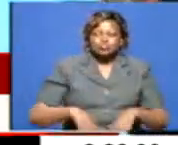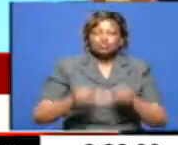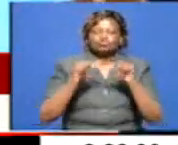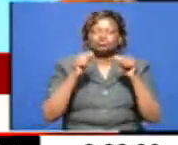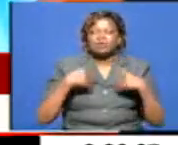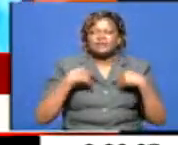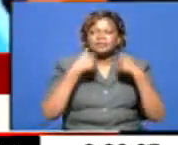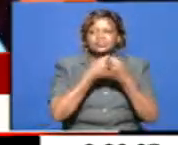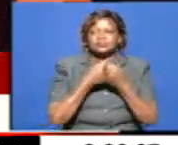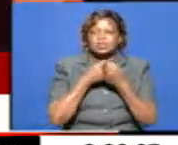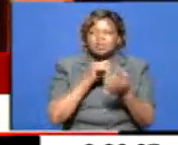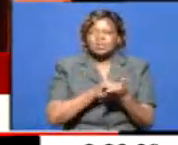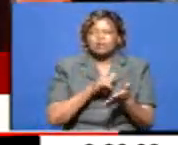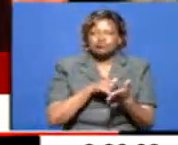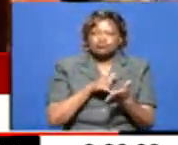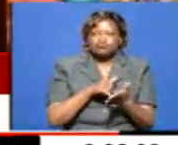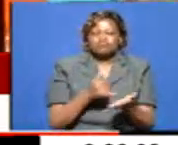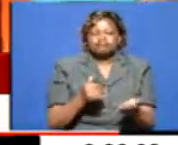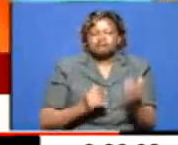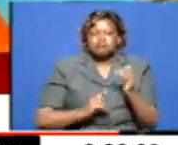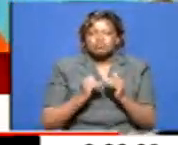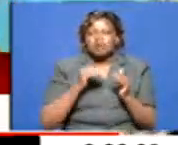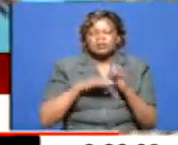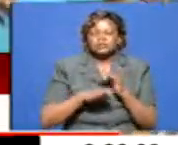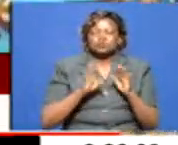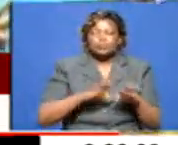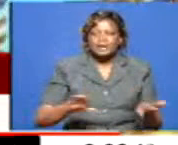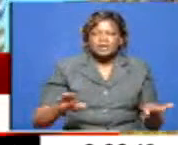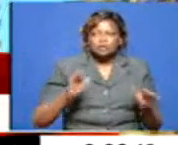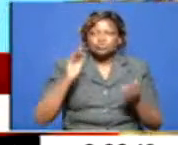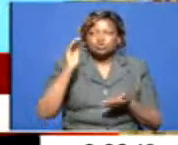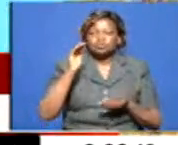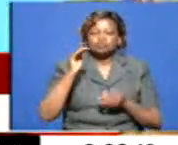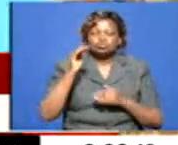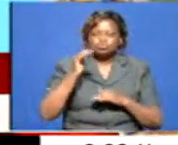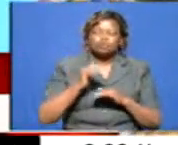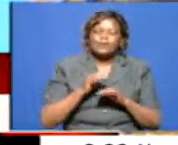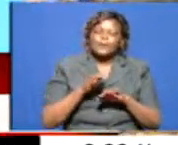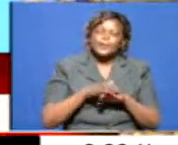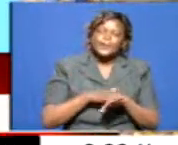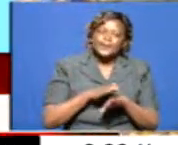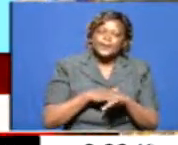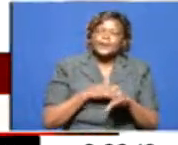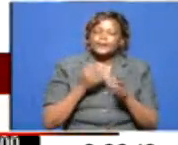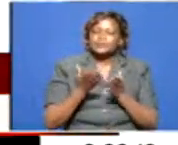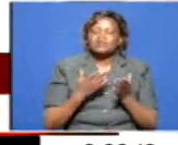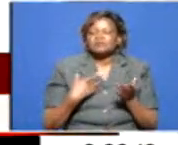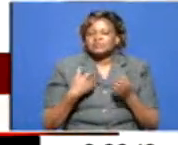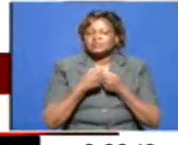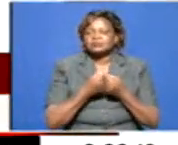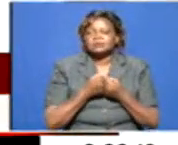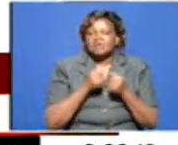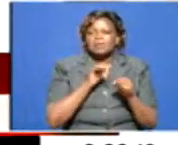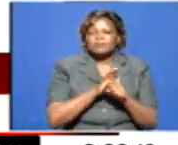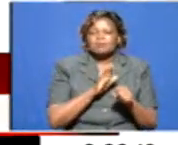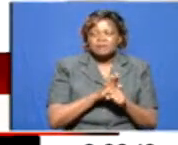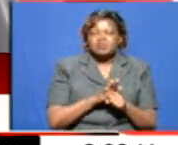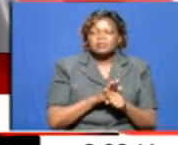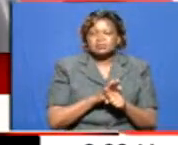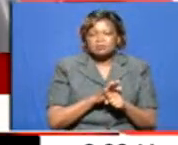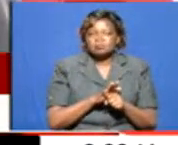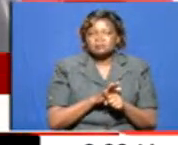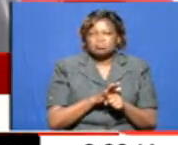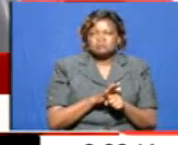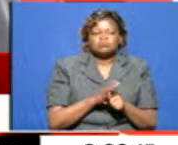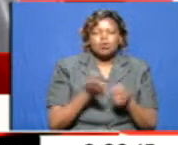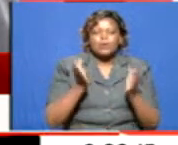challenges that include limited access to market, slow business and funding challenges, with many running aground before their first birthday.